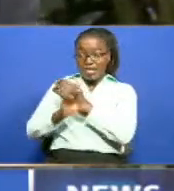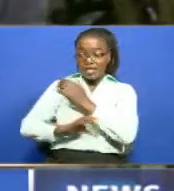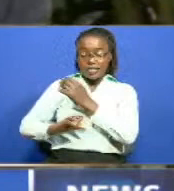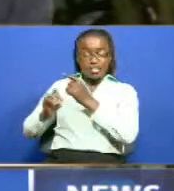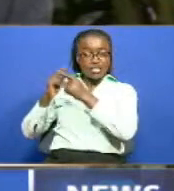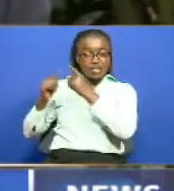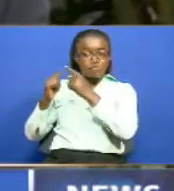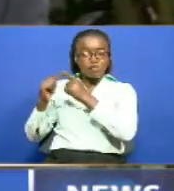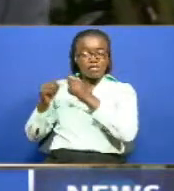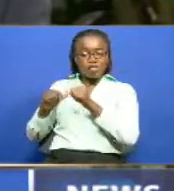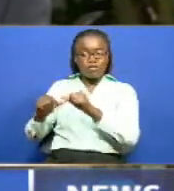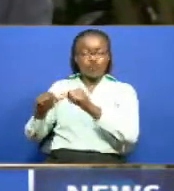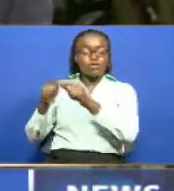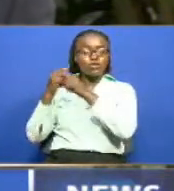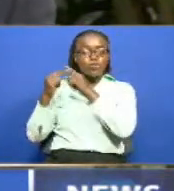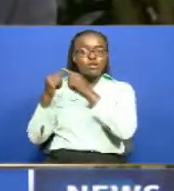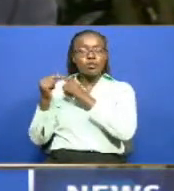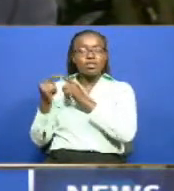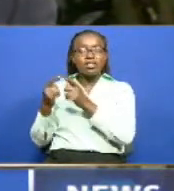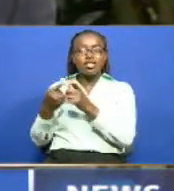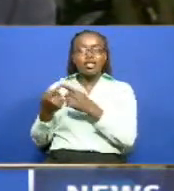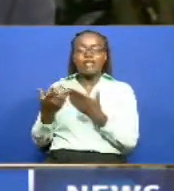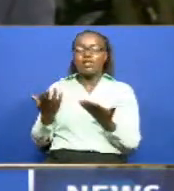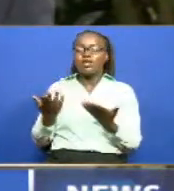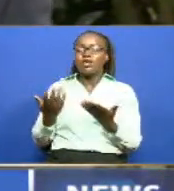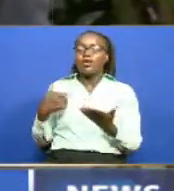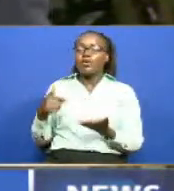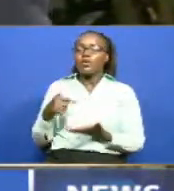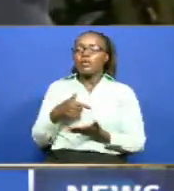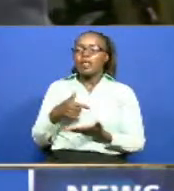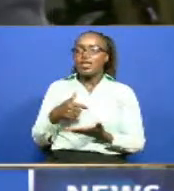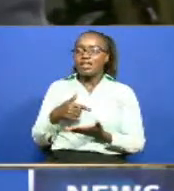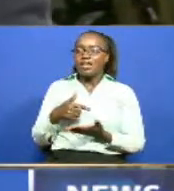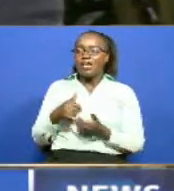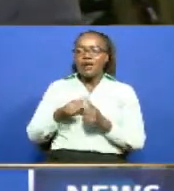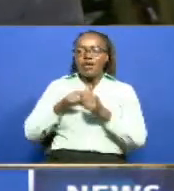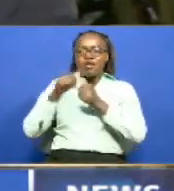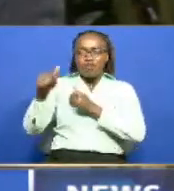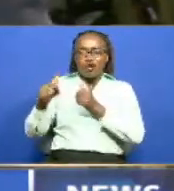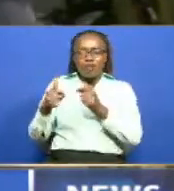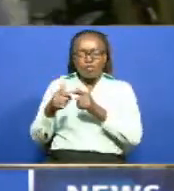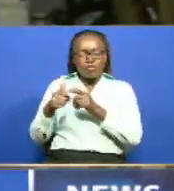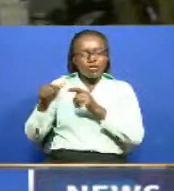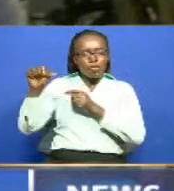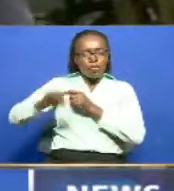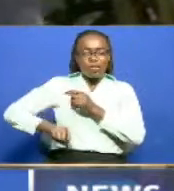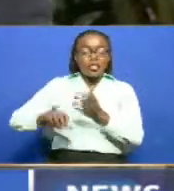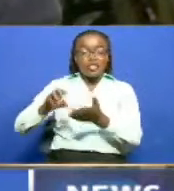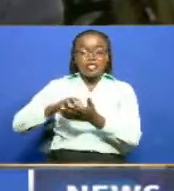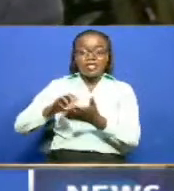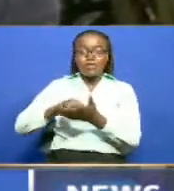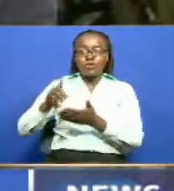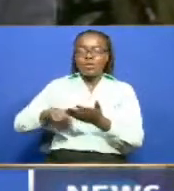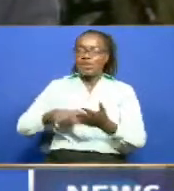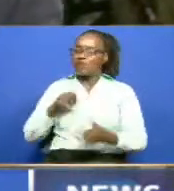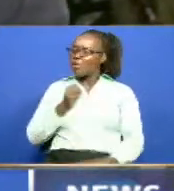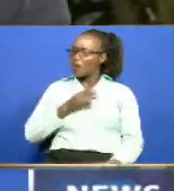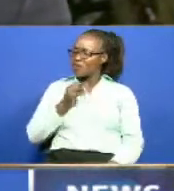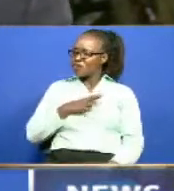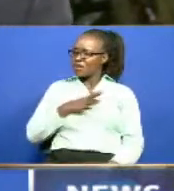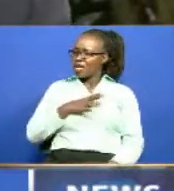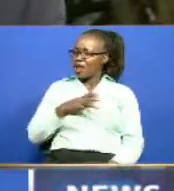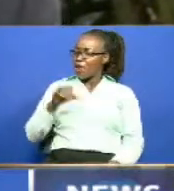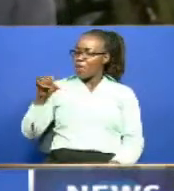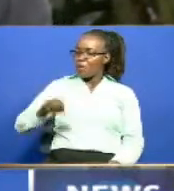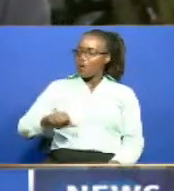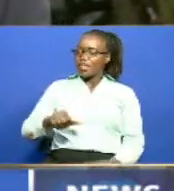continue to experience, you have to say we're actually very far from our worst case scenario. Whatever we feared worst, it